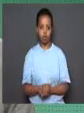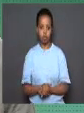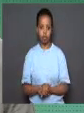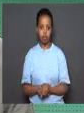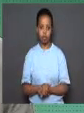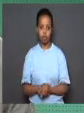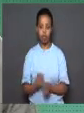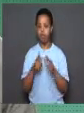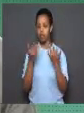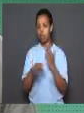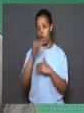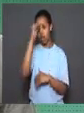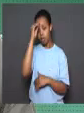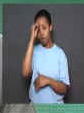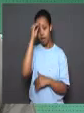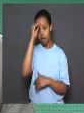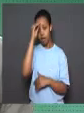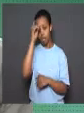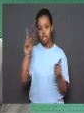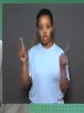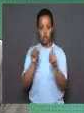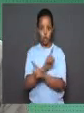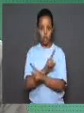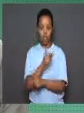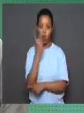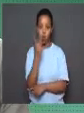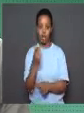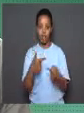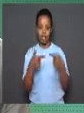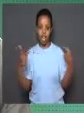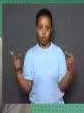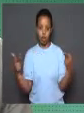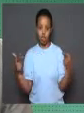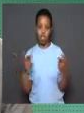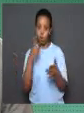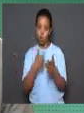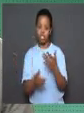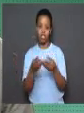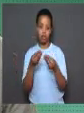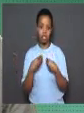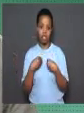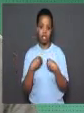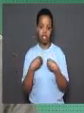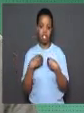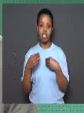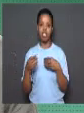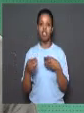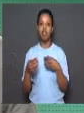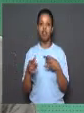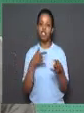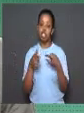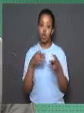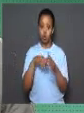As we have learned, crossing two lines results in offspring that have